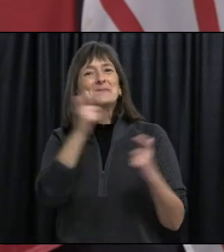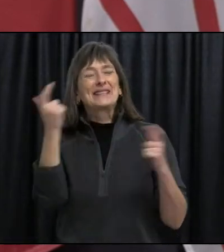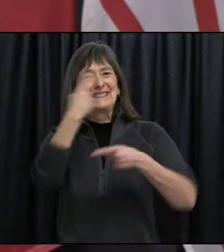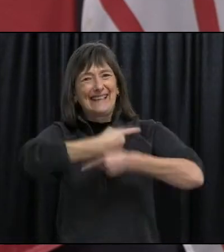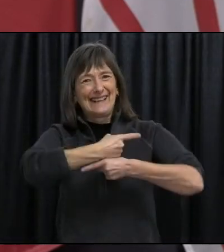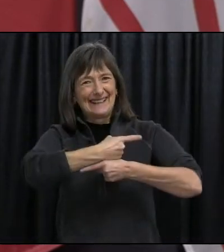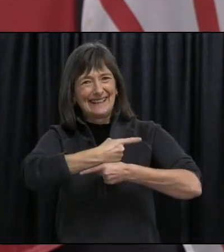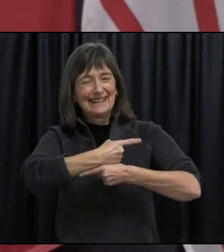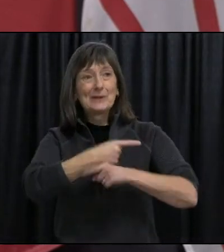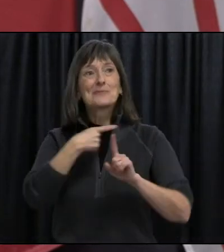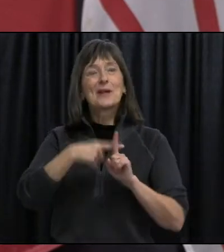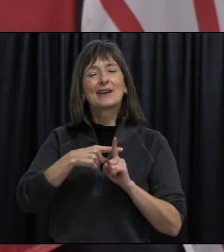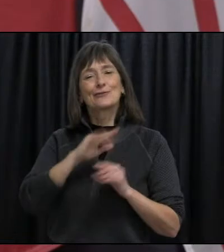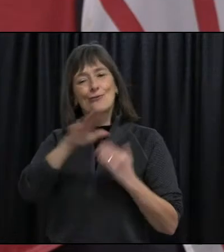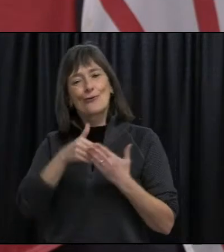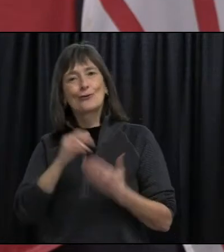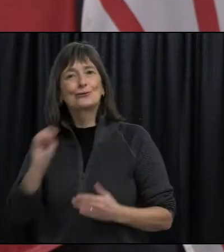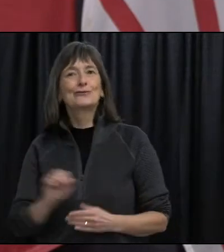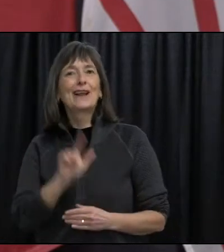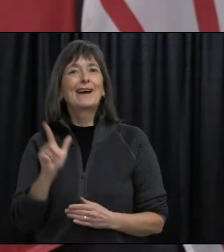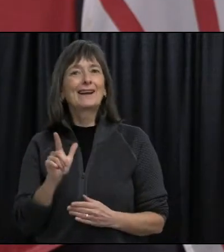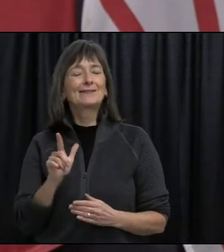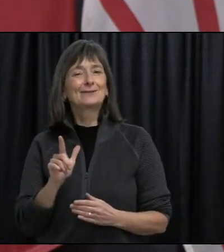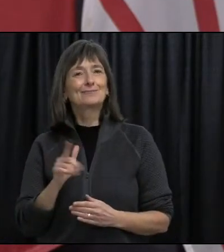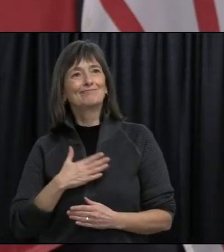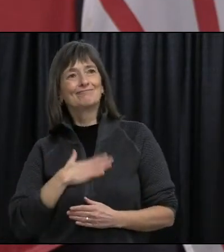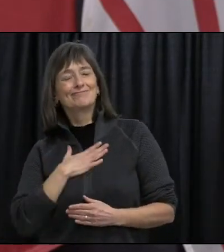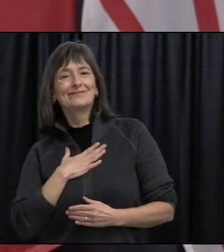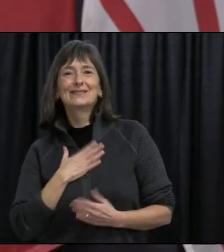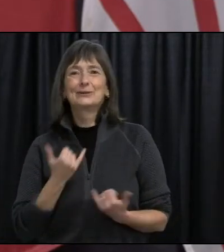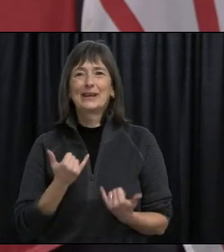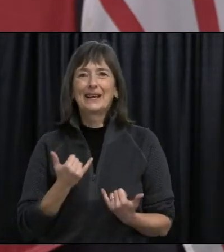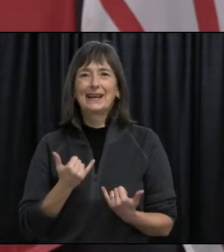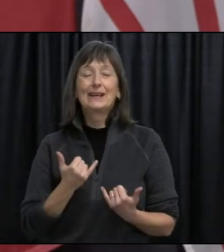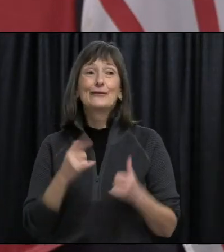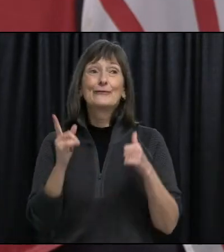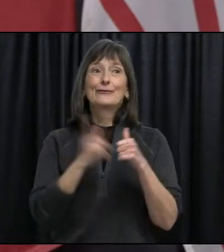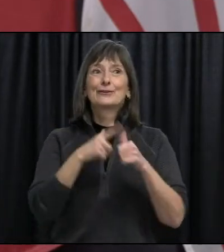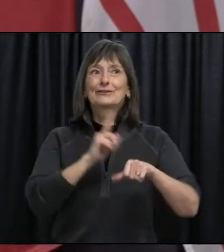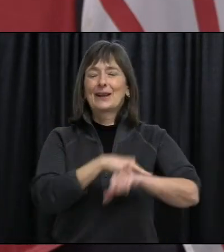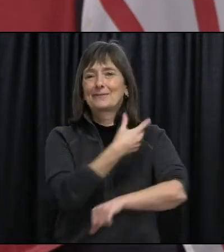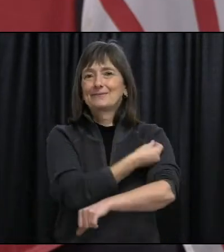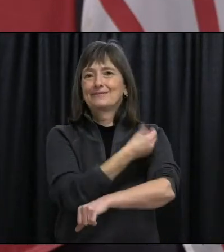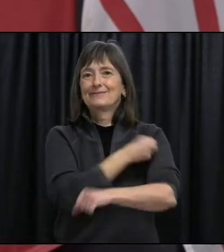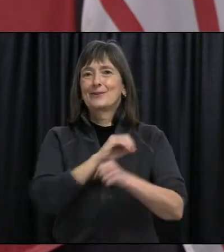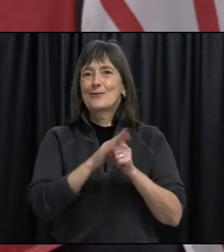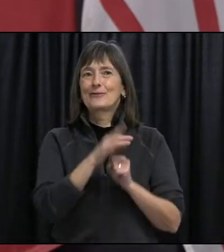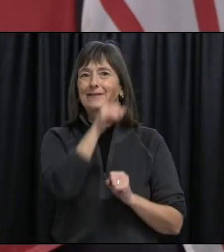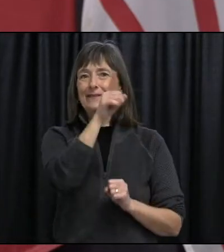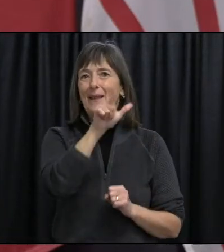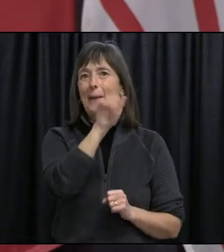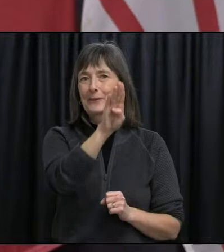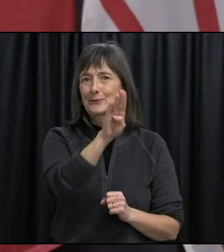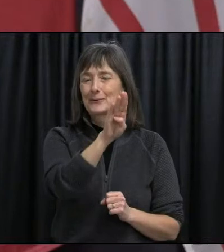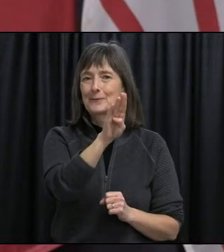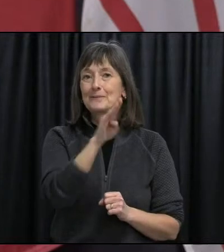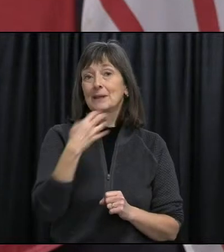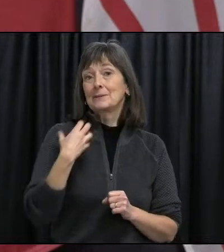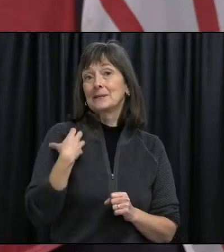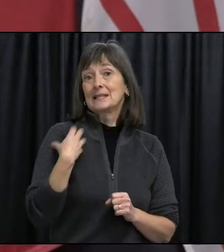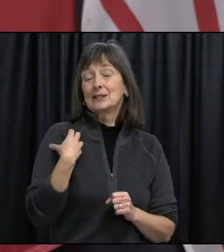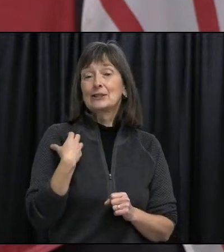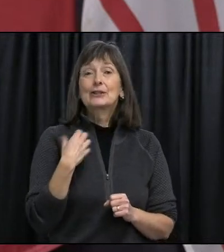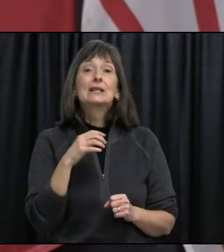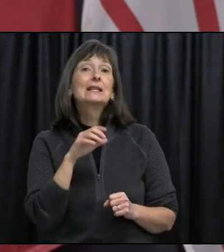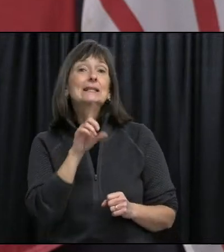and Labrador in particular. The first COVID-19 vaccinations are being administered in Labrador today. Minister Lisa Dempster joined